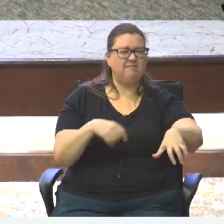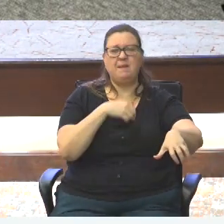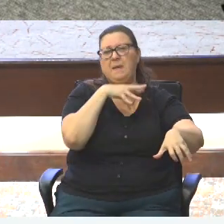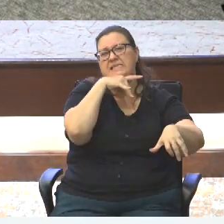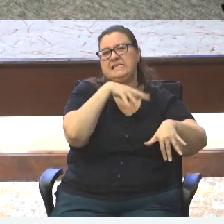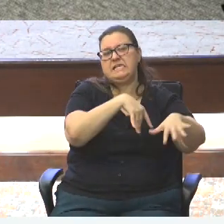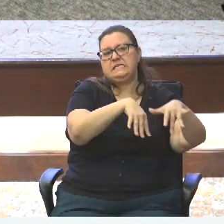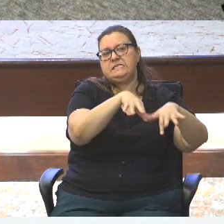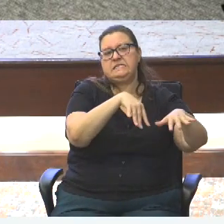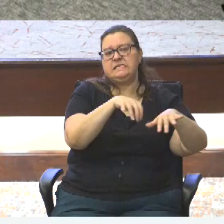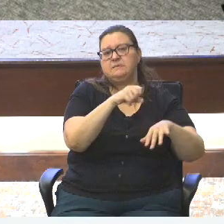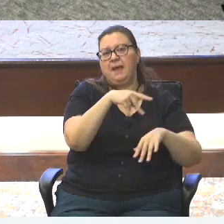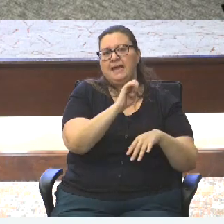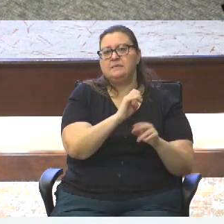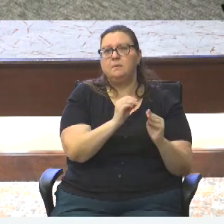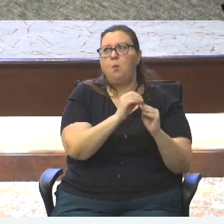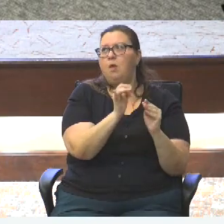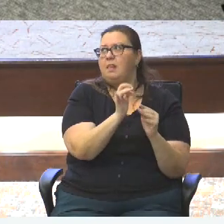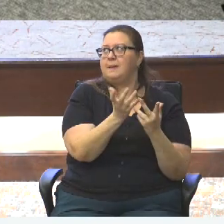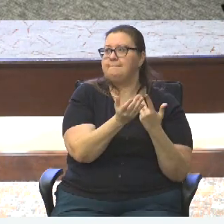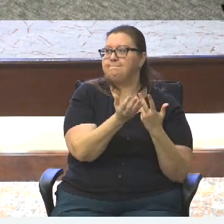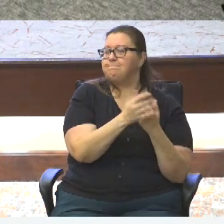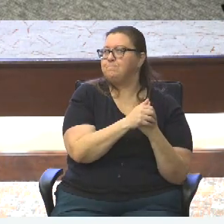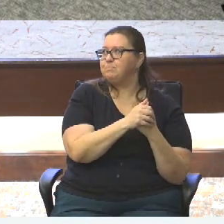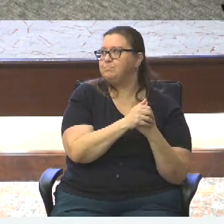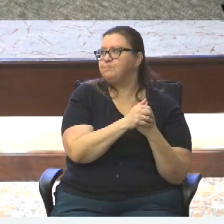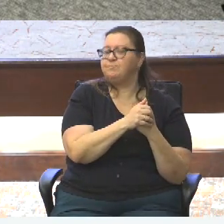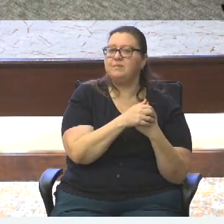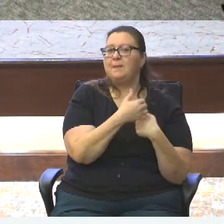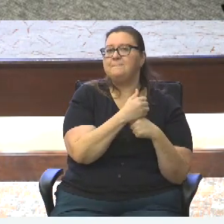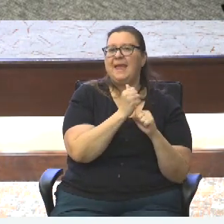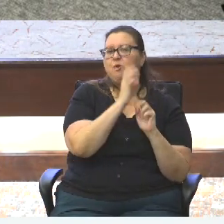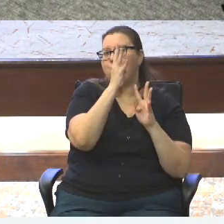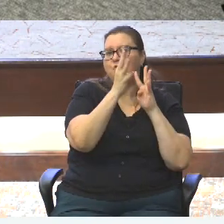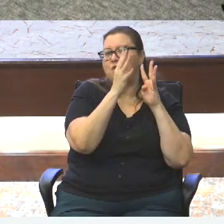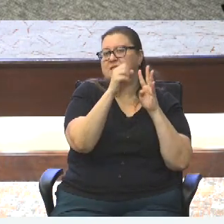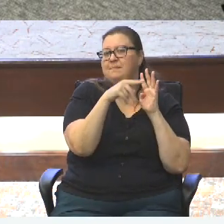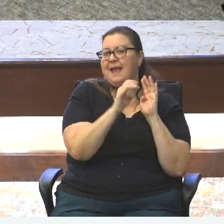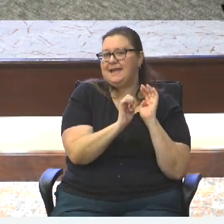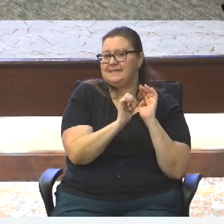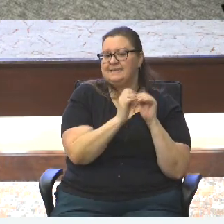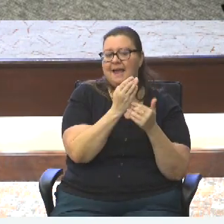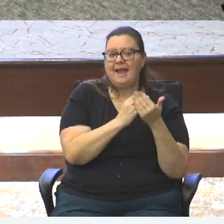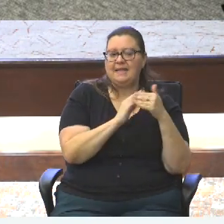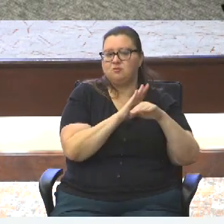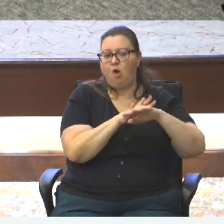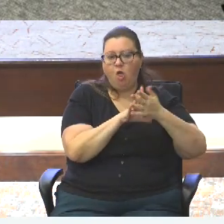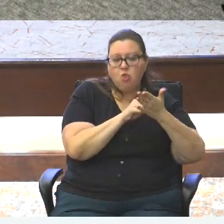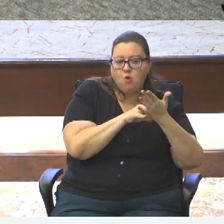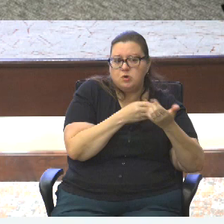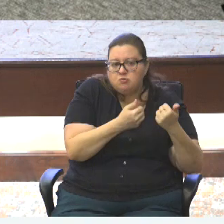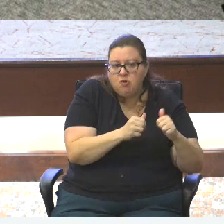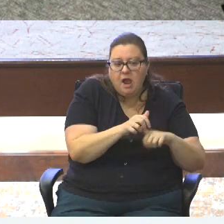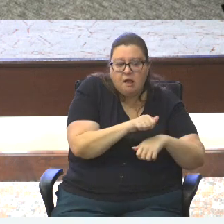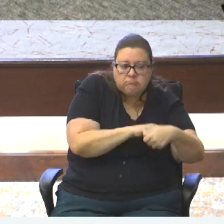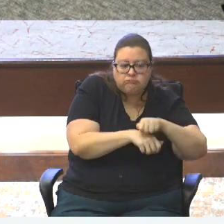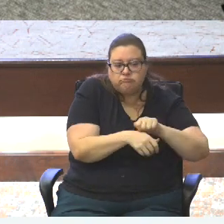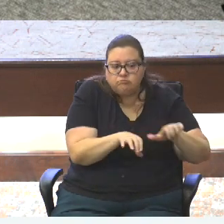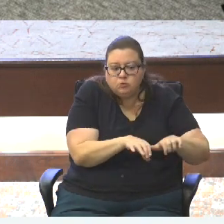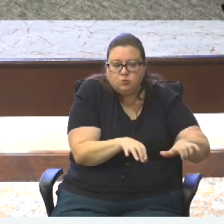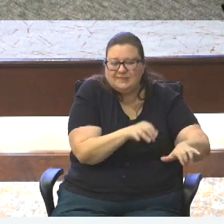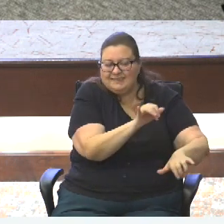space, which focused on more of the makerspace hands-on learning for participants.